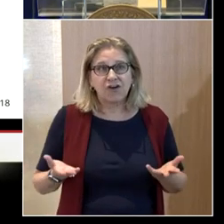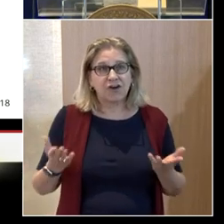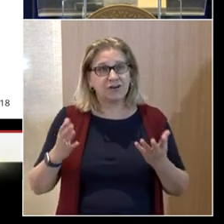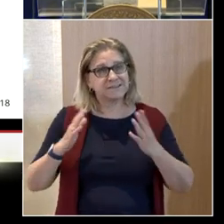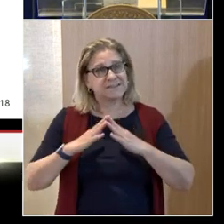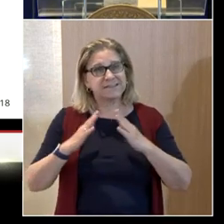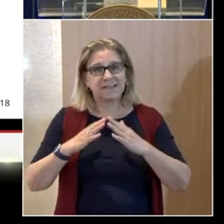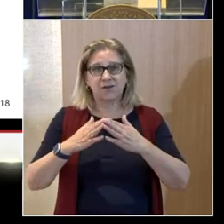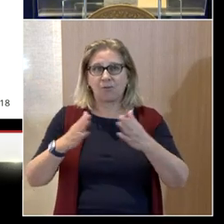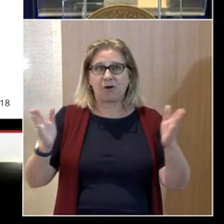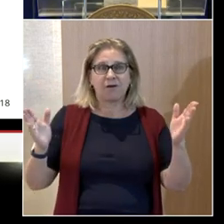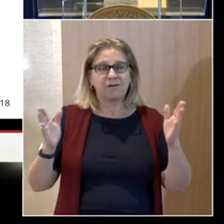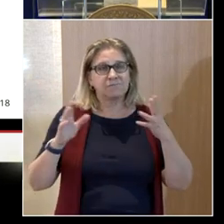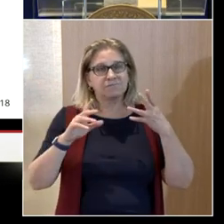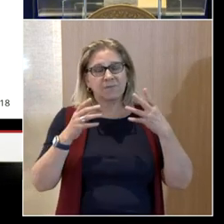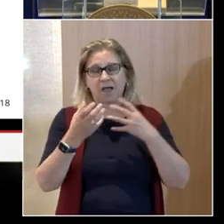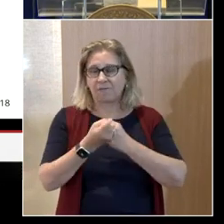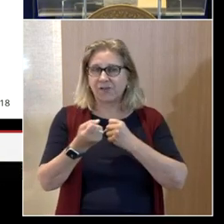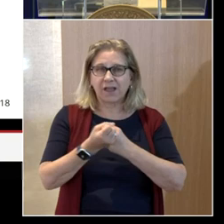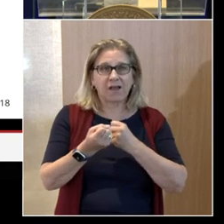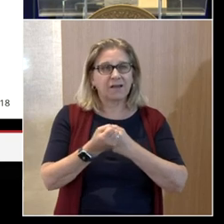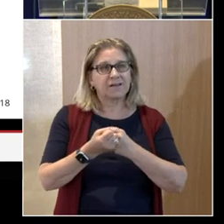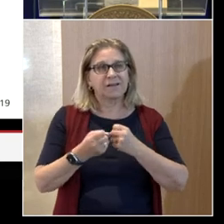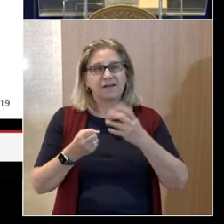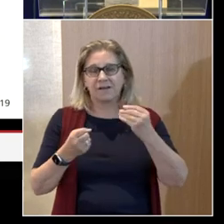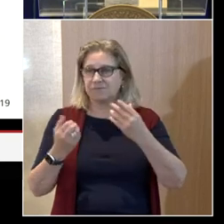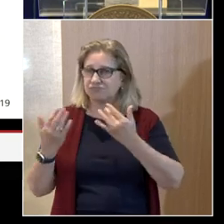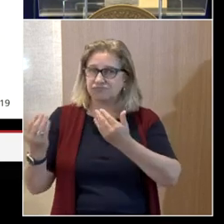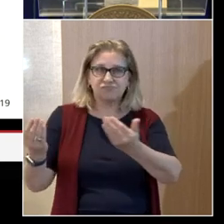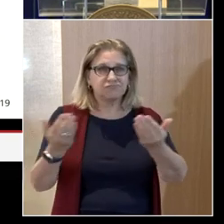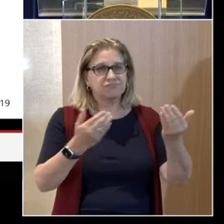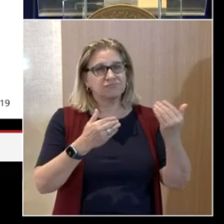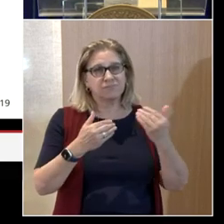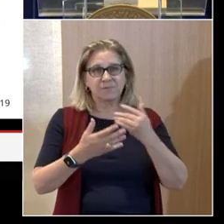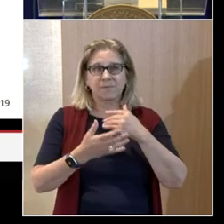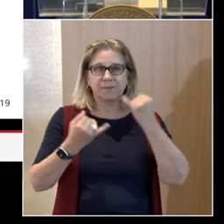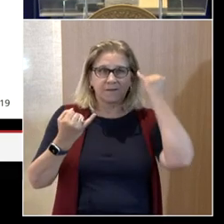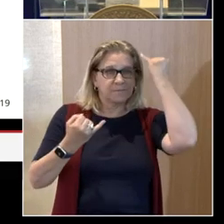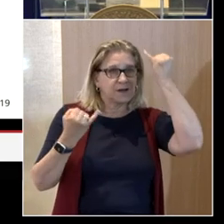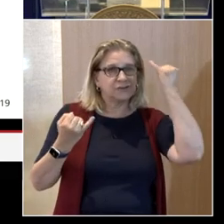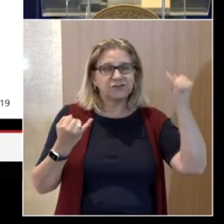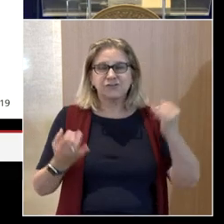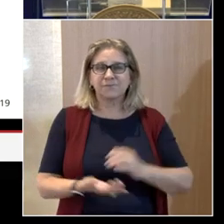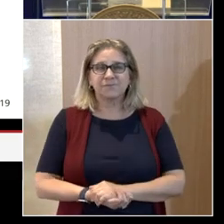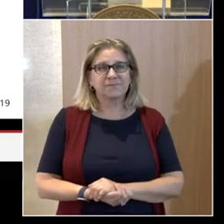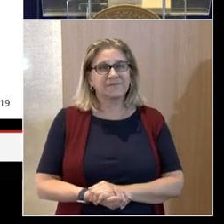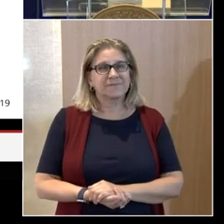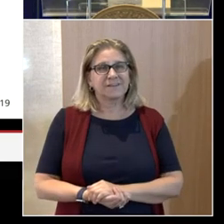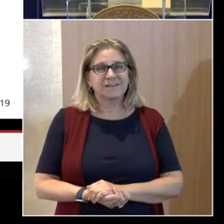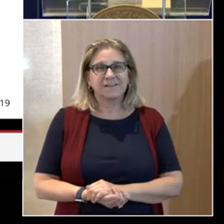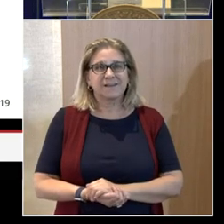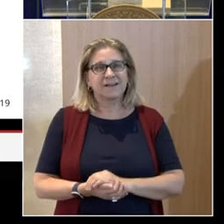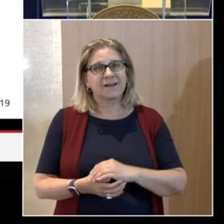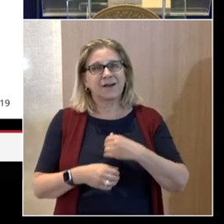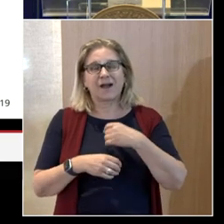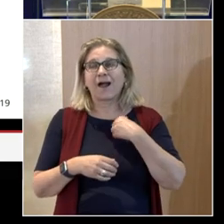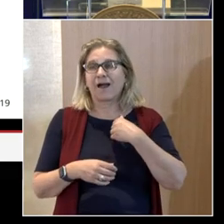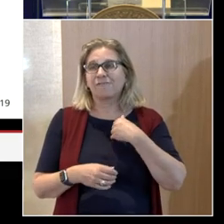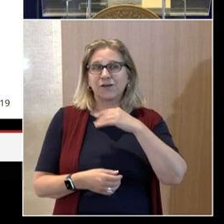somebody has to put on the calendar invites and host the Zooms, and that's my job. There's a team